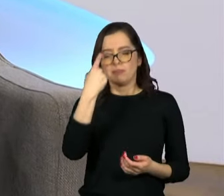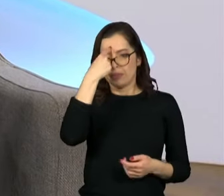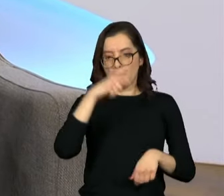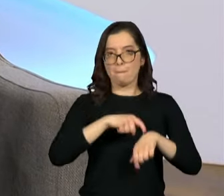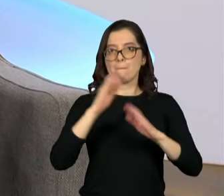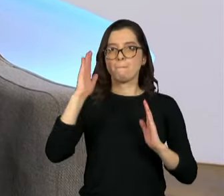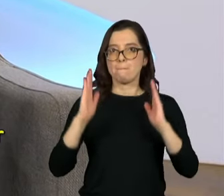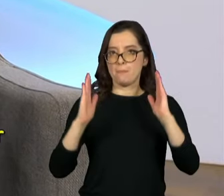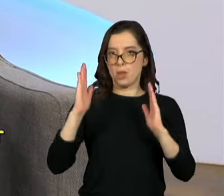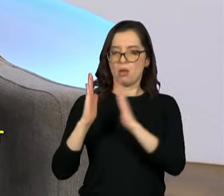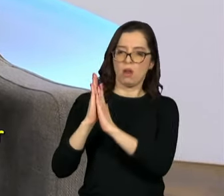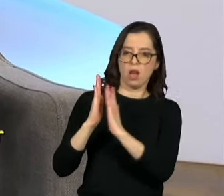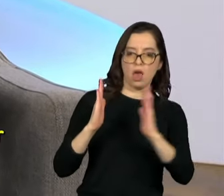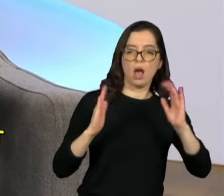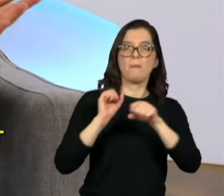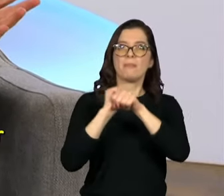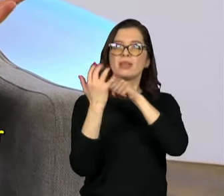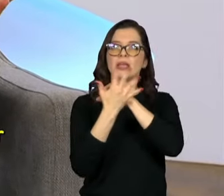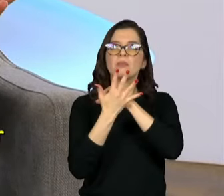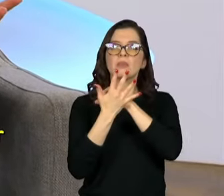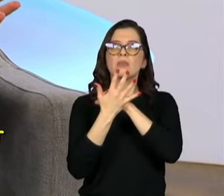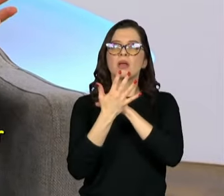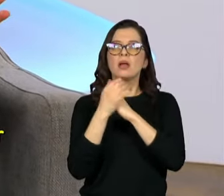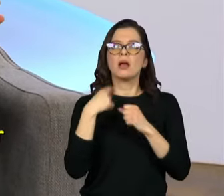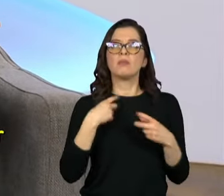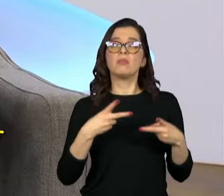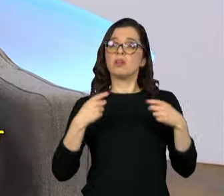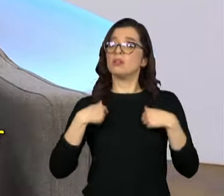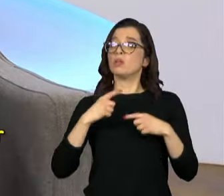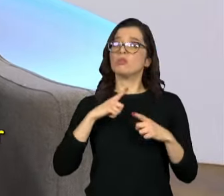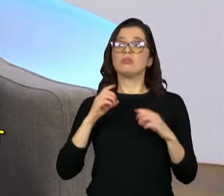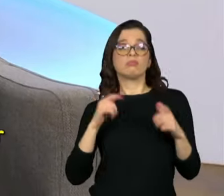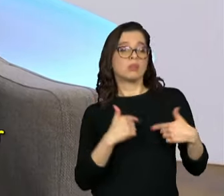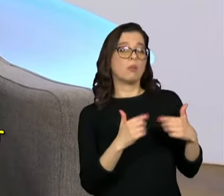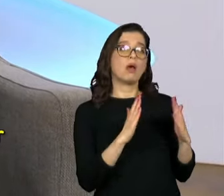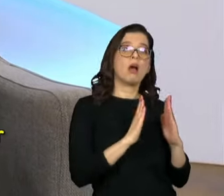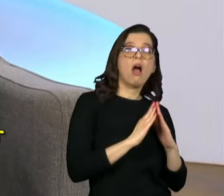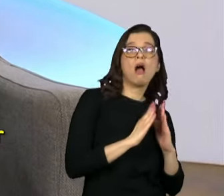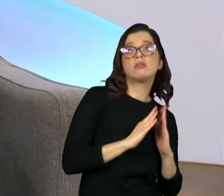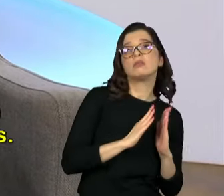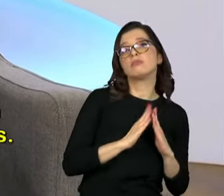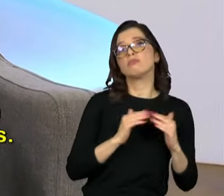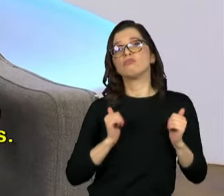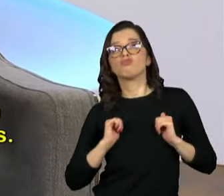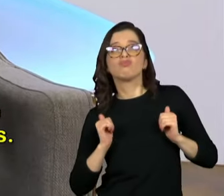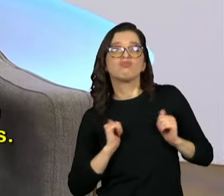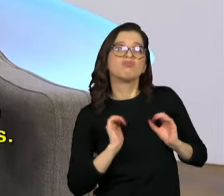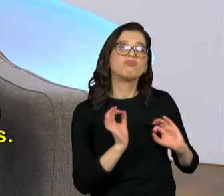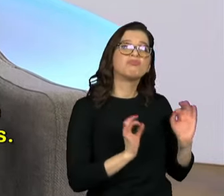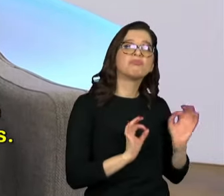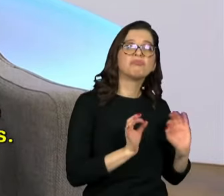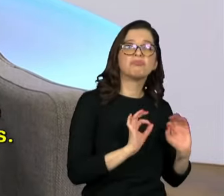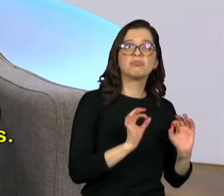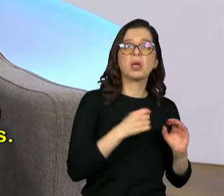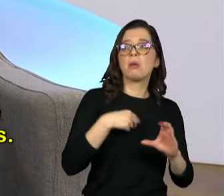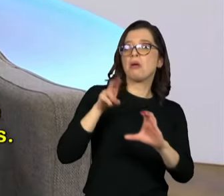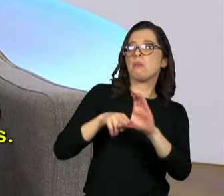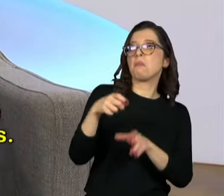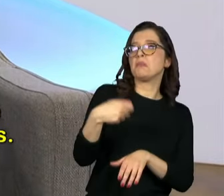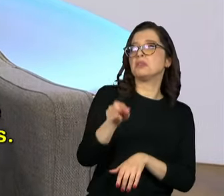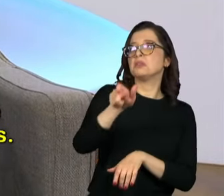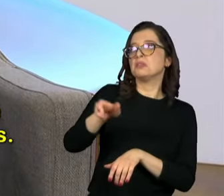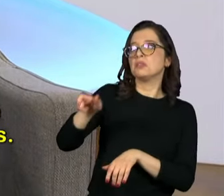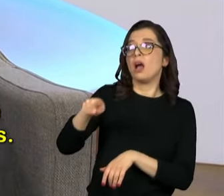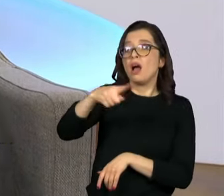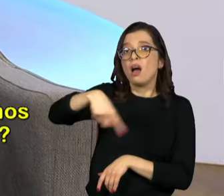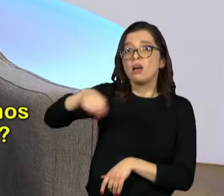to do during the pandemic, when those of us with the luxury of working from home couldn't help but notice how deeply we depend on workers